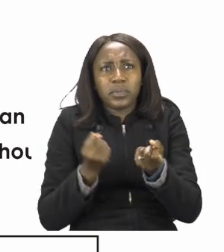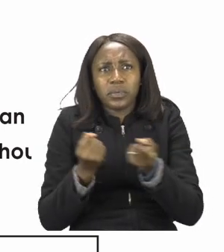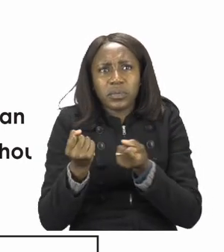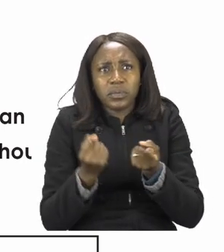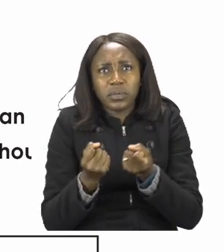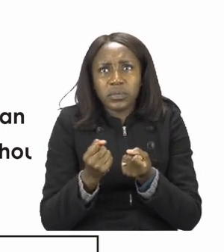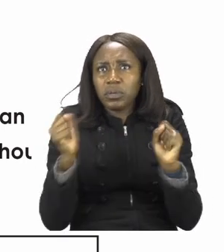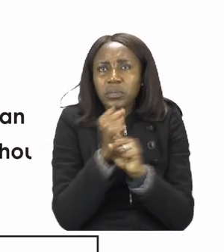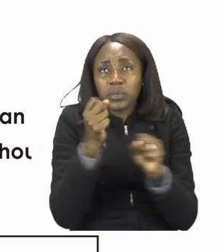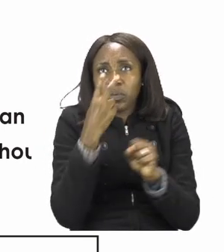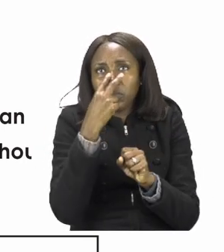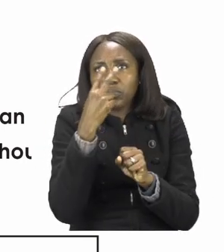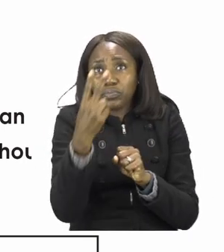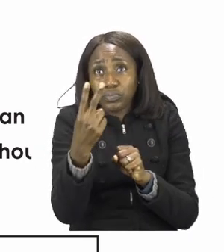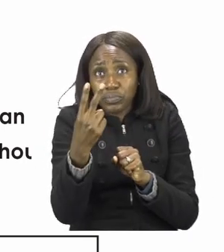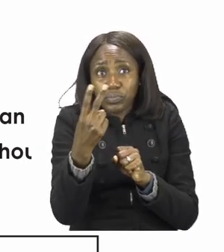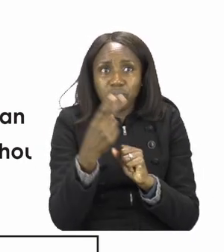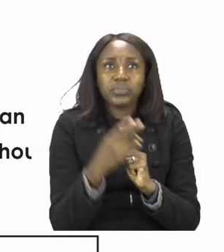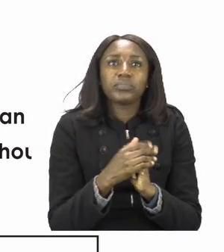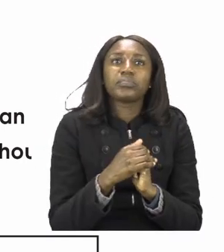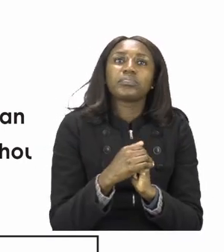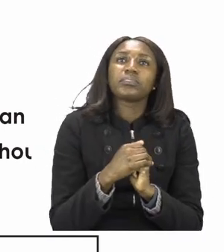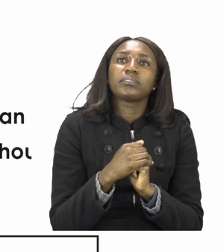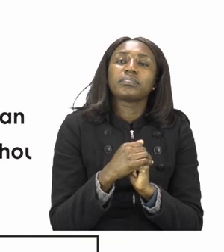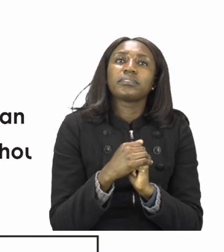will not be able to see you.